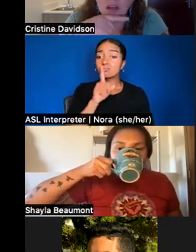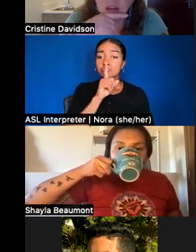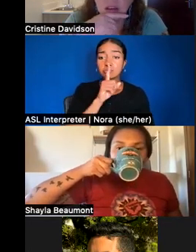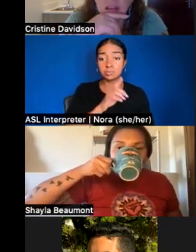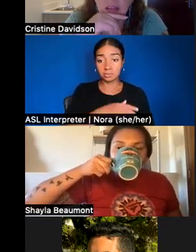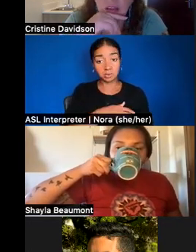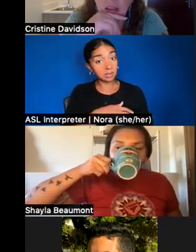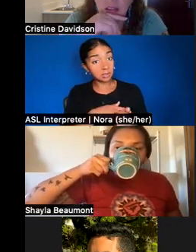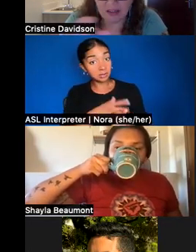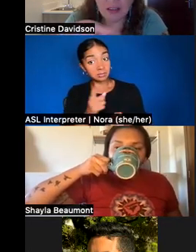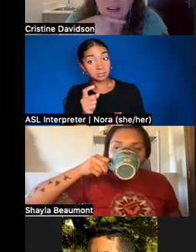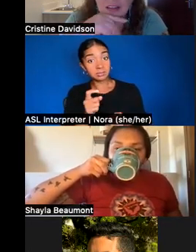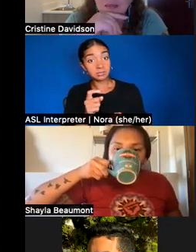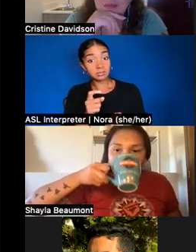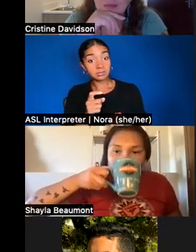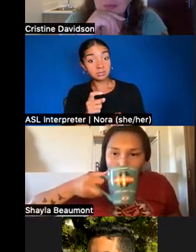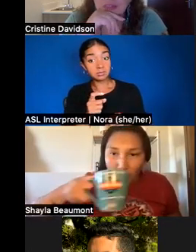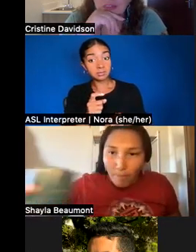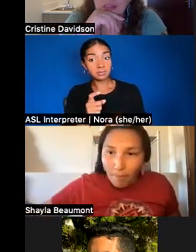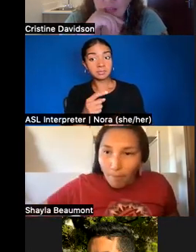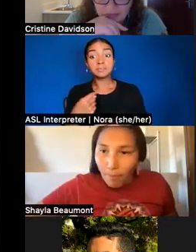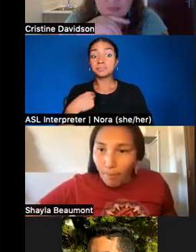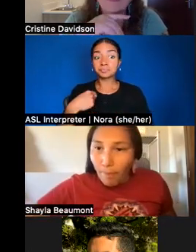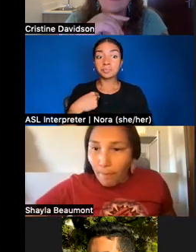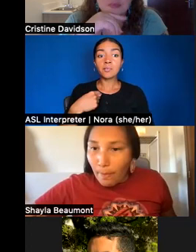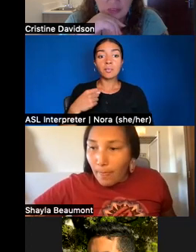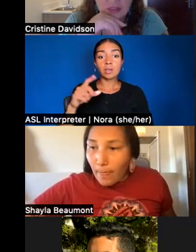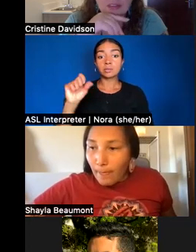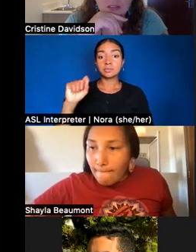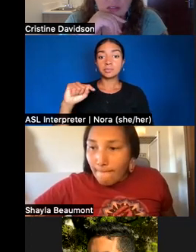ahead. I was just going to say, this is Stephanie Pospisil, and